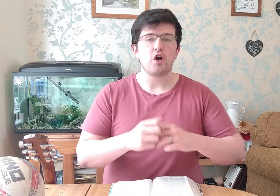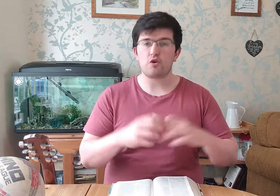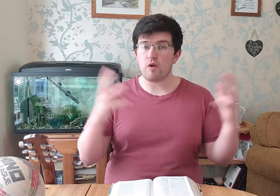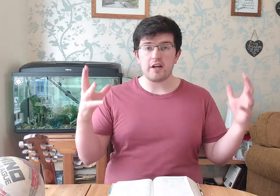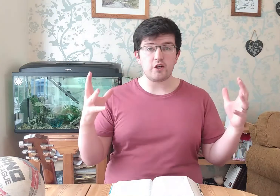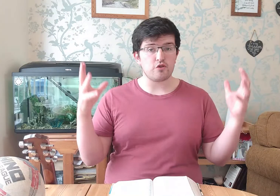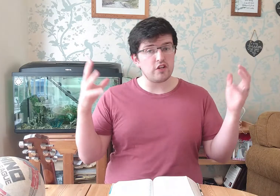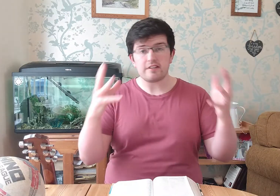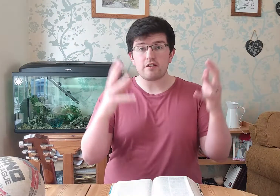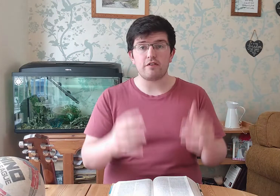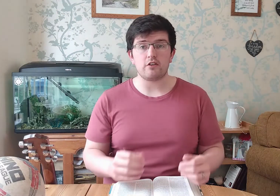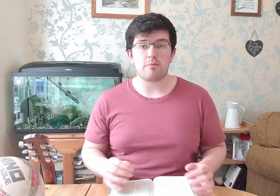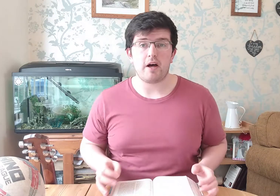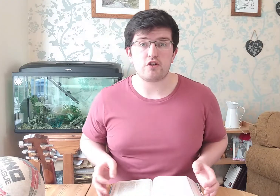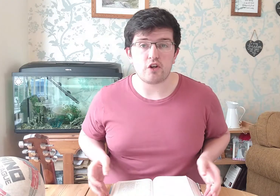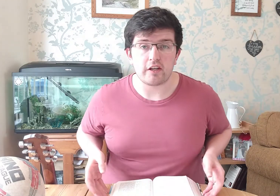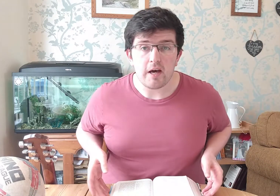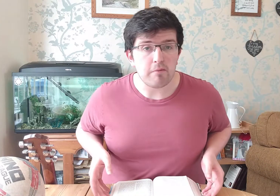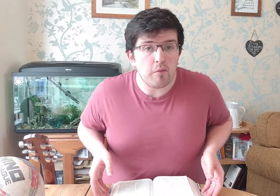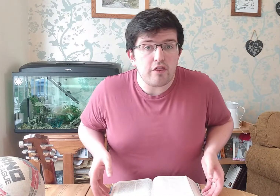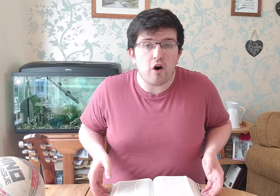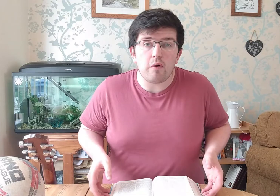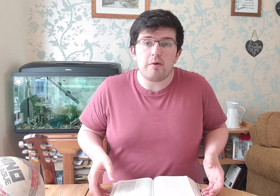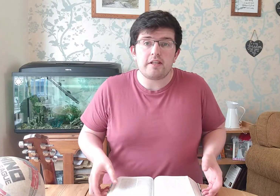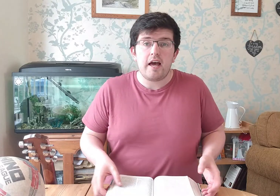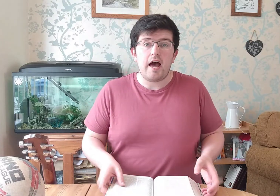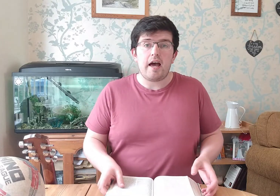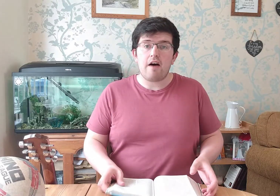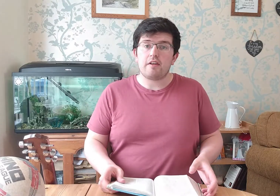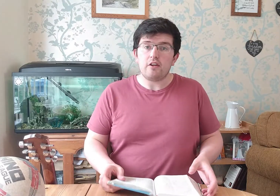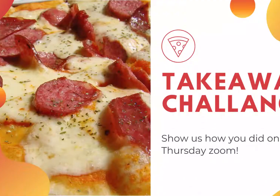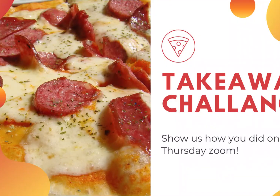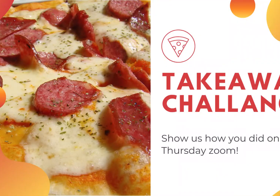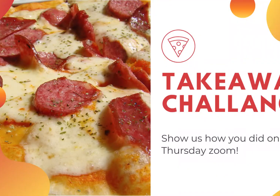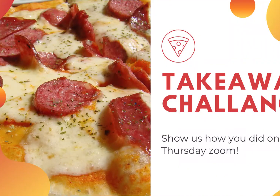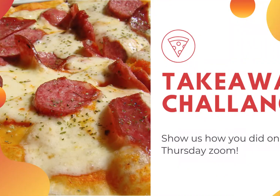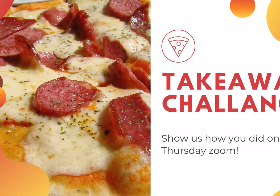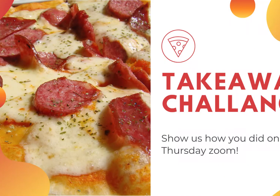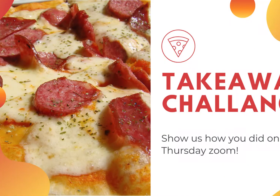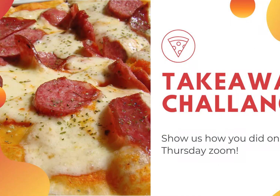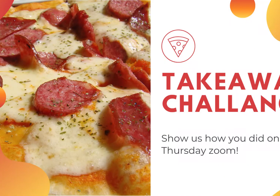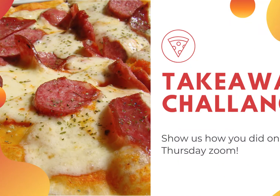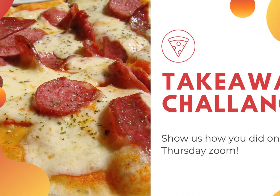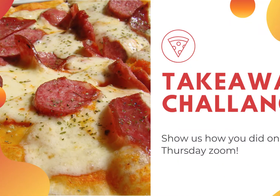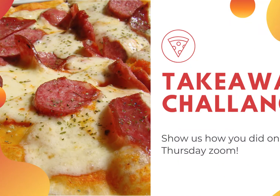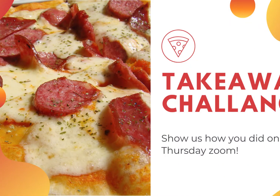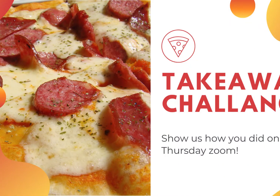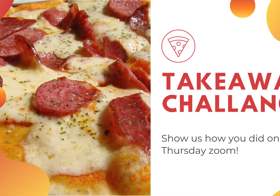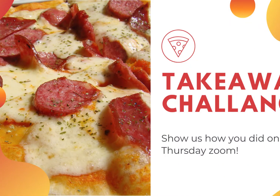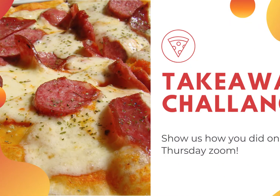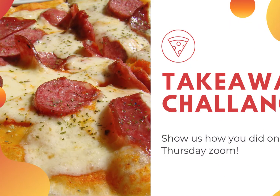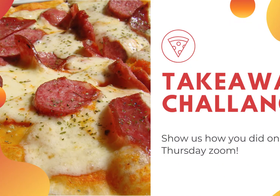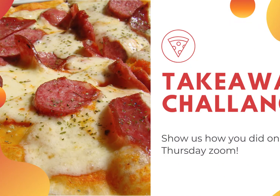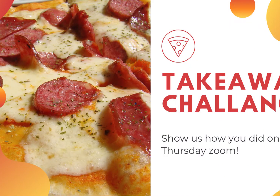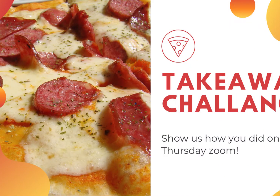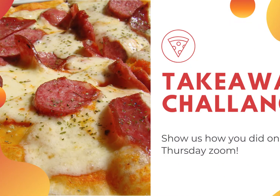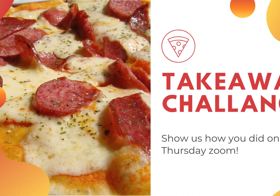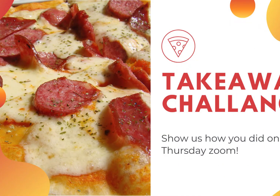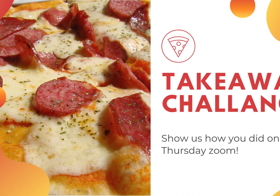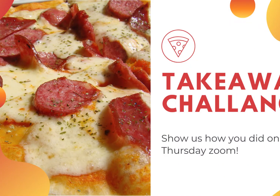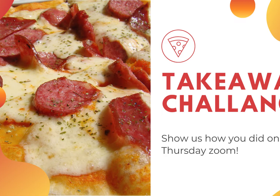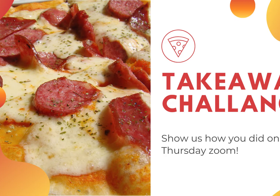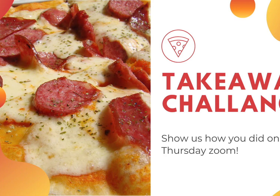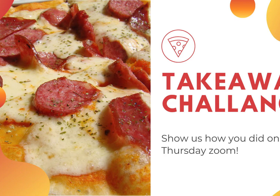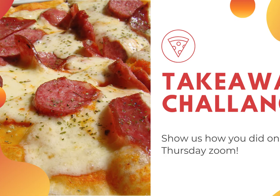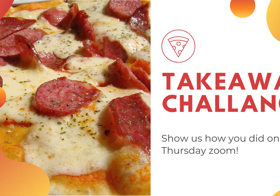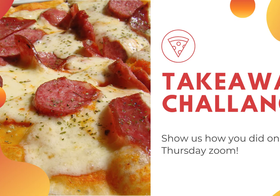that's great news. Jesus fills up our joy. But we thought we would have a little takeaway challenge once again so that we can continue having fun